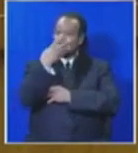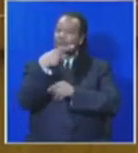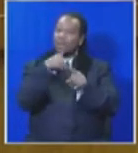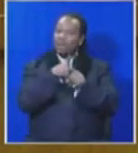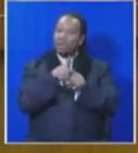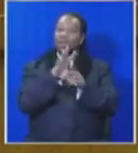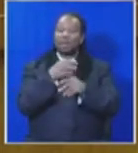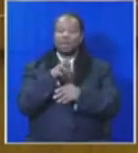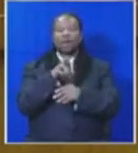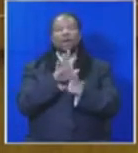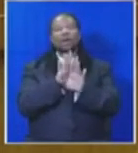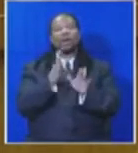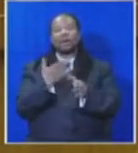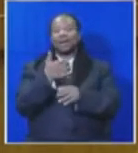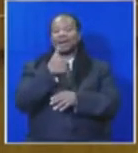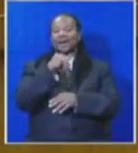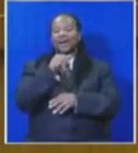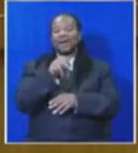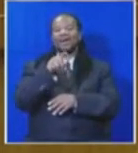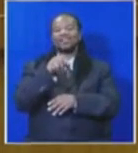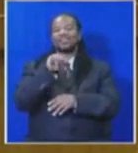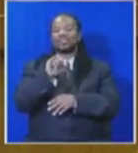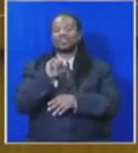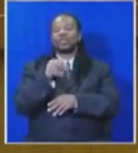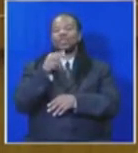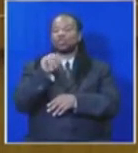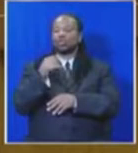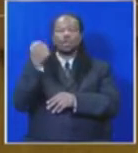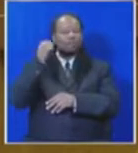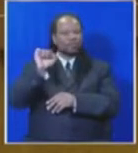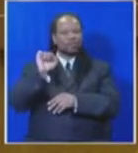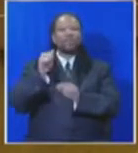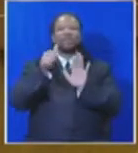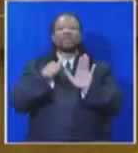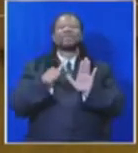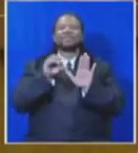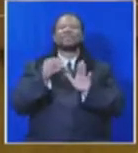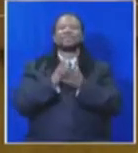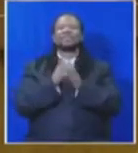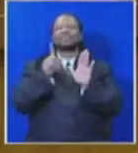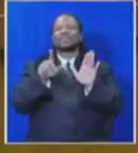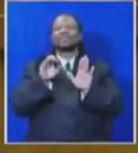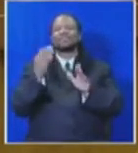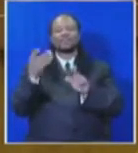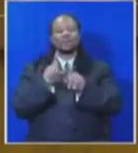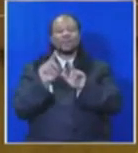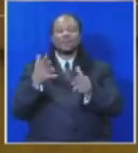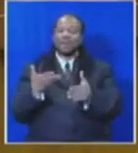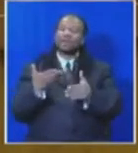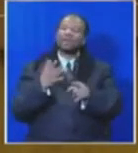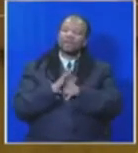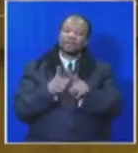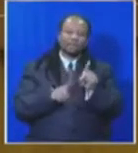the rise of the anti-nuclear and environmental movements of the 60s and 70s, and consolidated by later successes